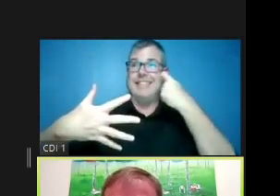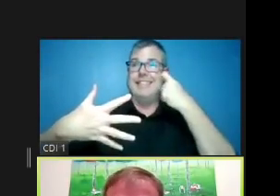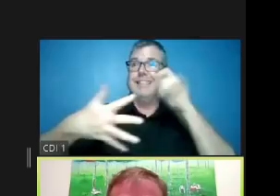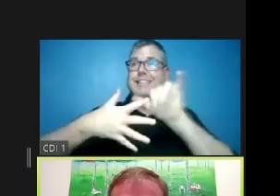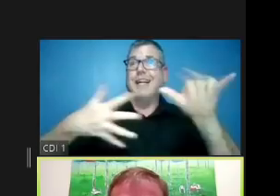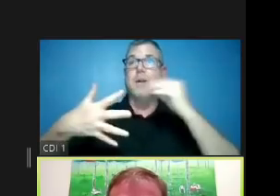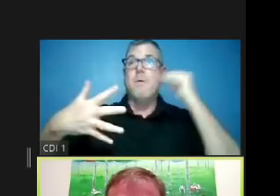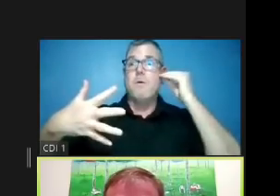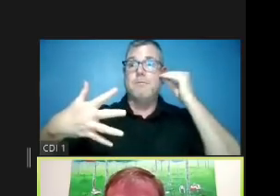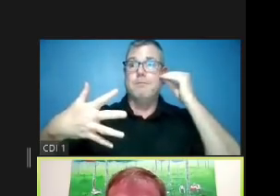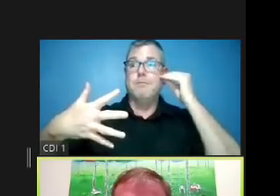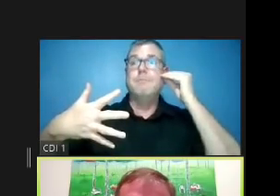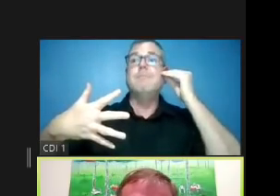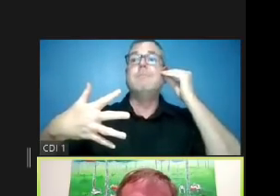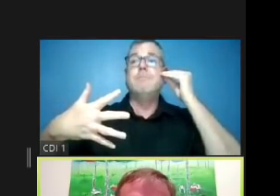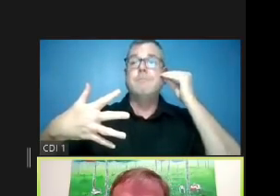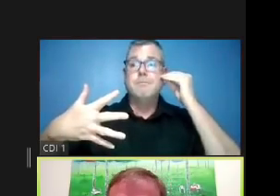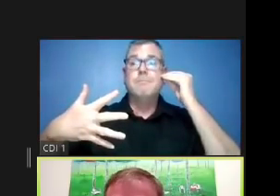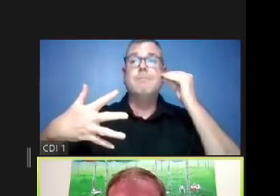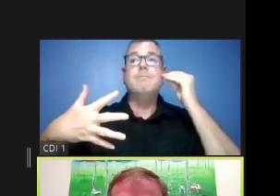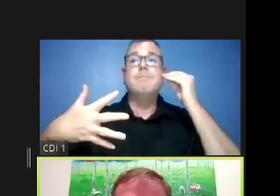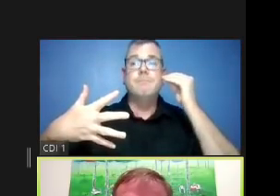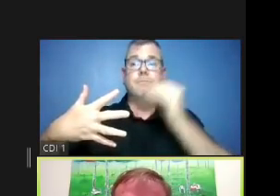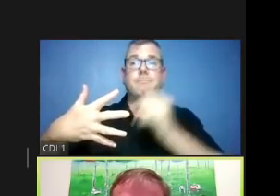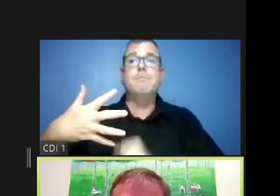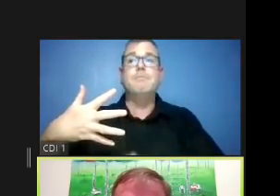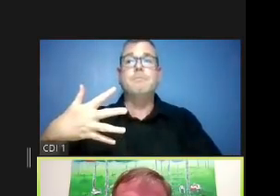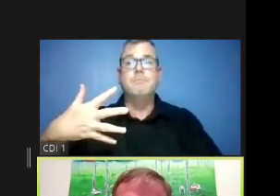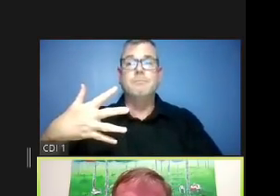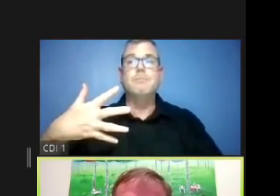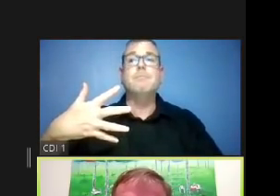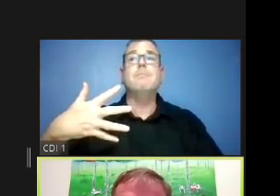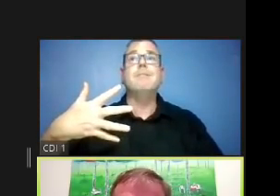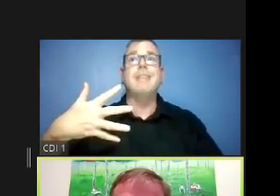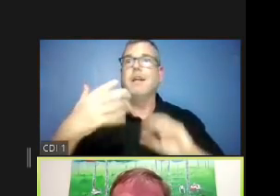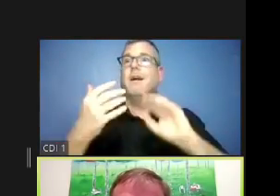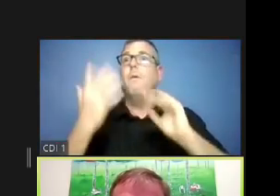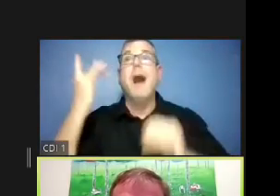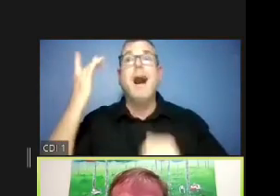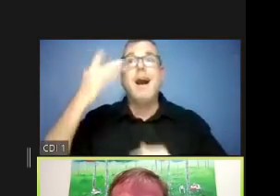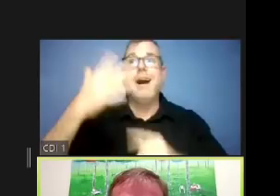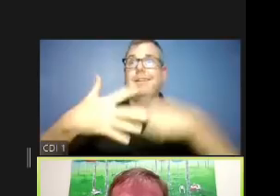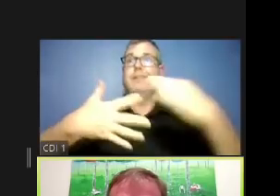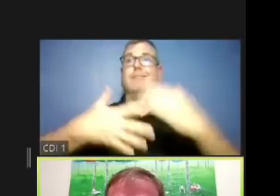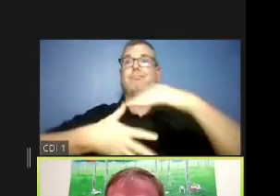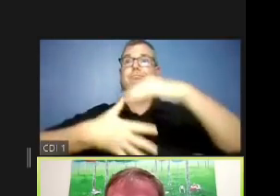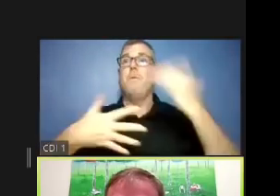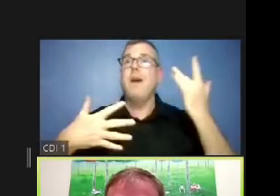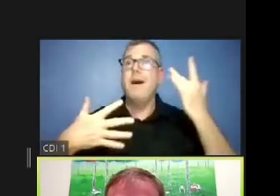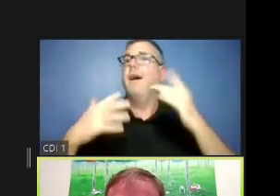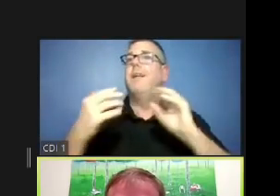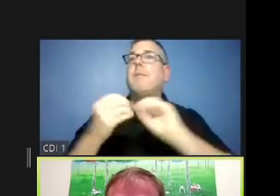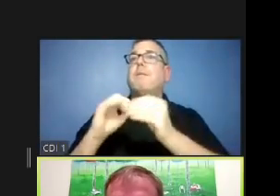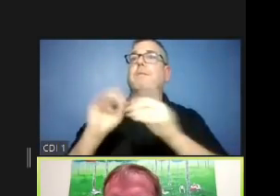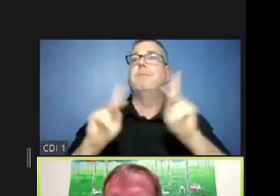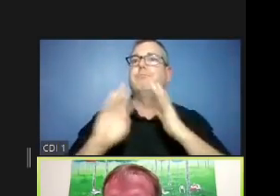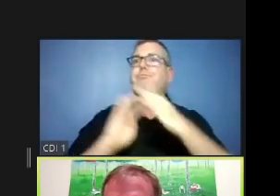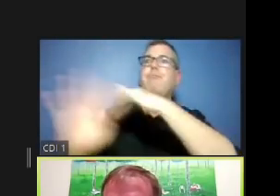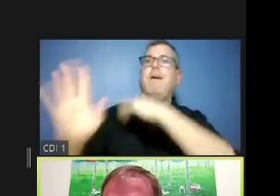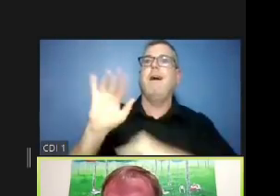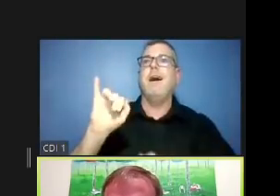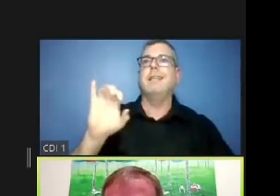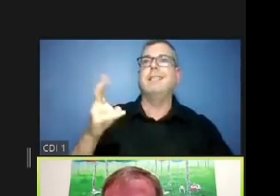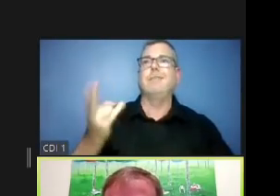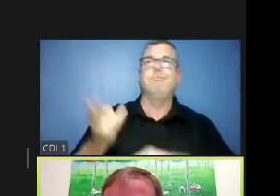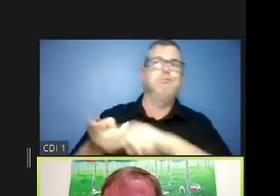ICU capacity between 5 to 15% for the better part of the latter part of December into January. And that's